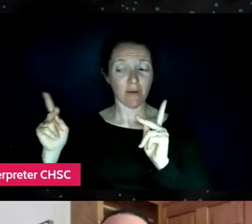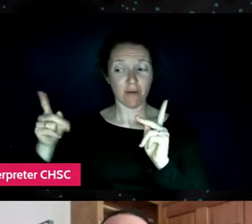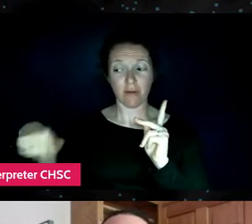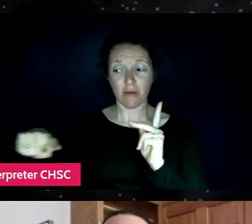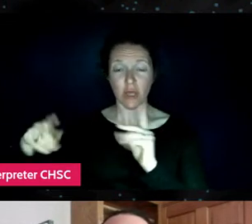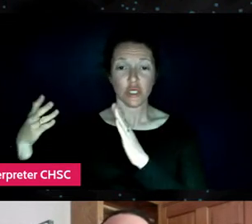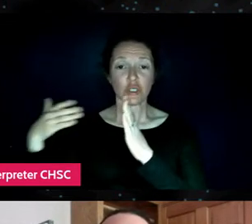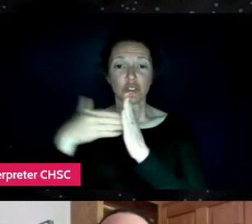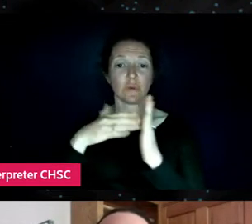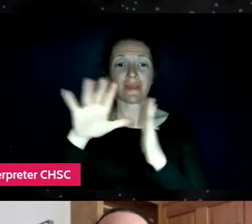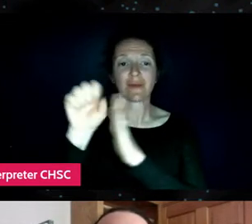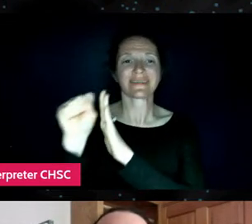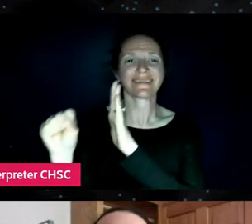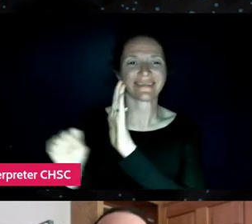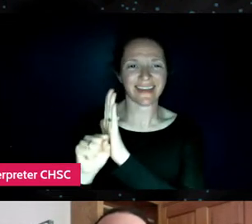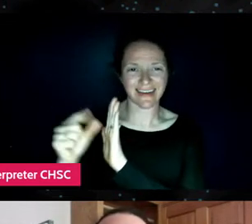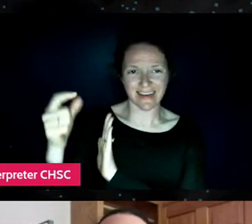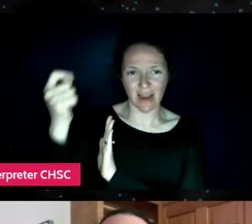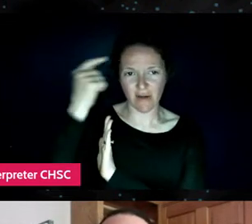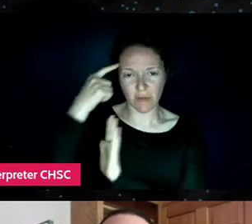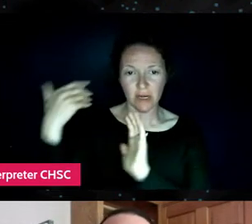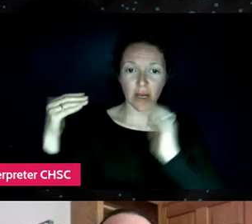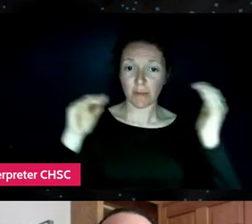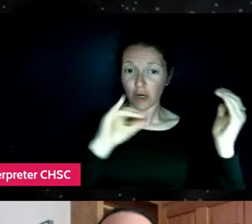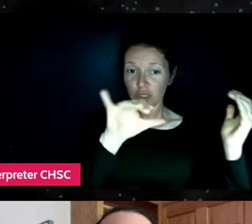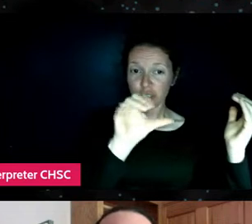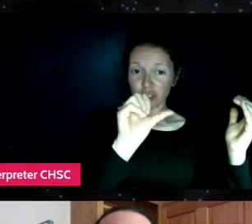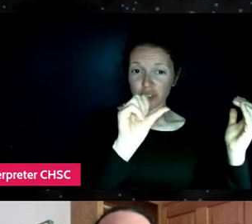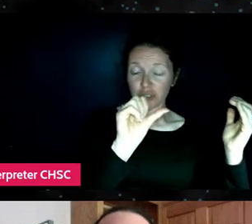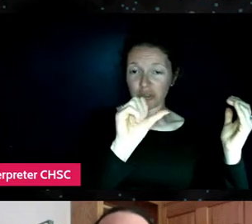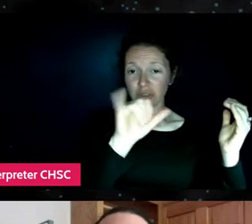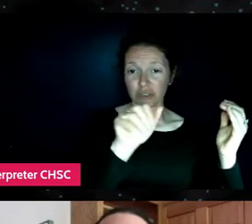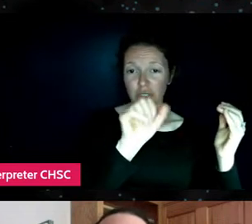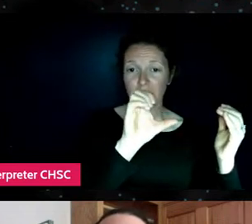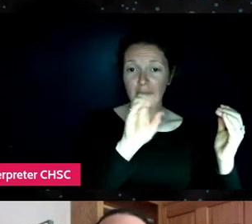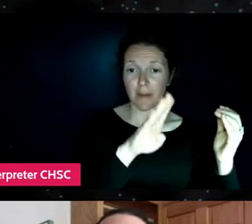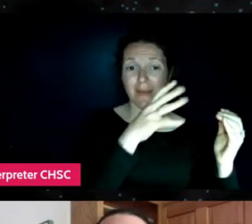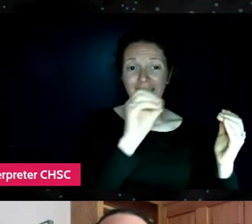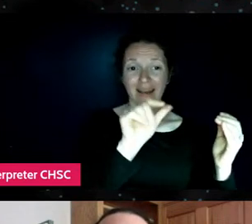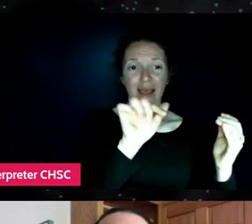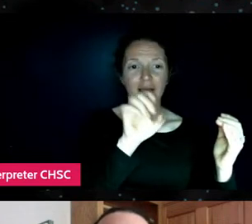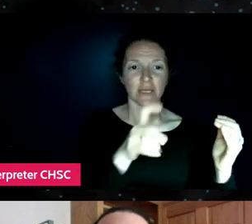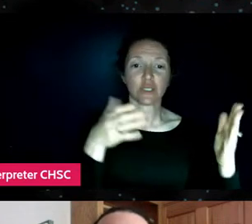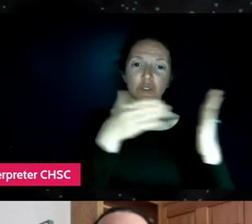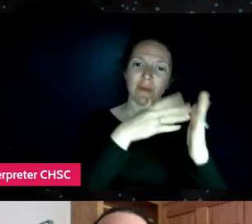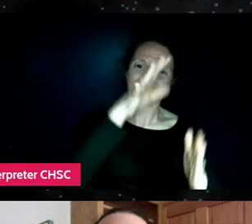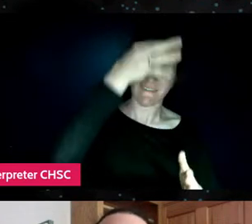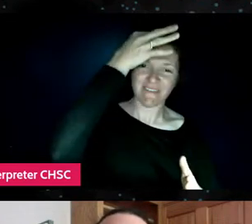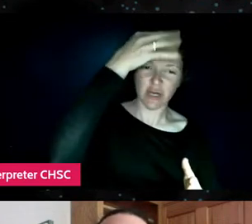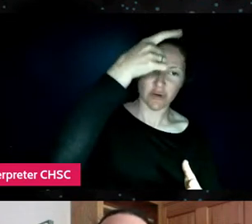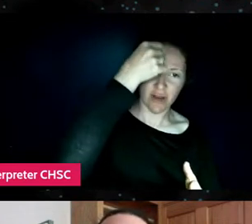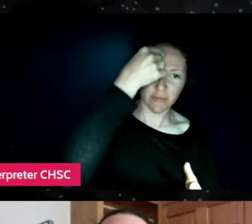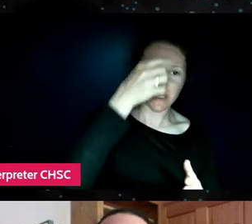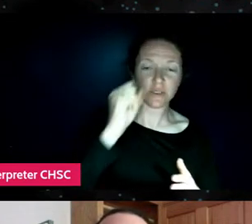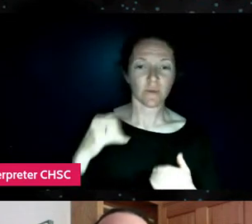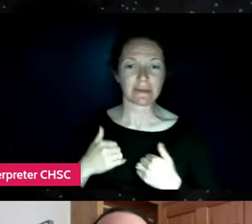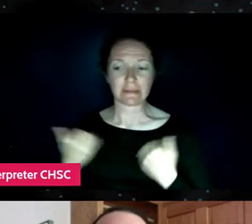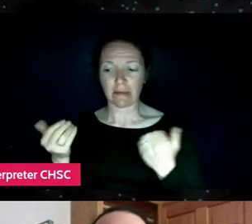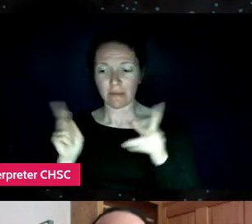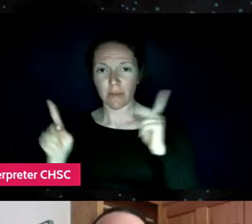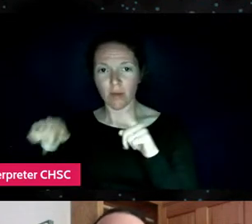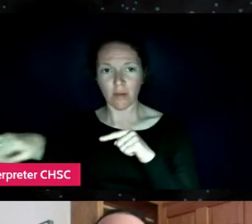in contrast to what Jacob and Alex are doing, is suing the federal government. So these young people were